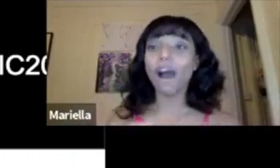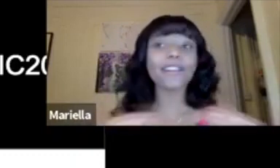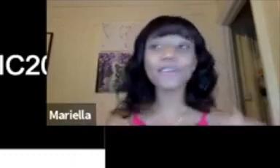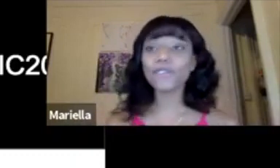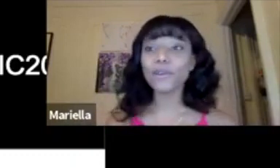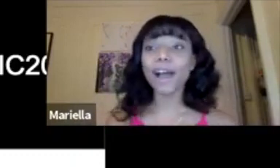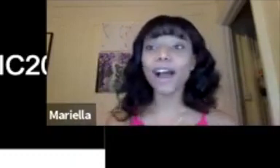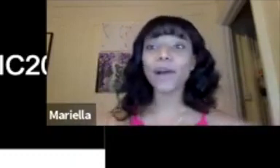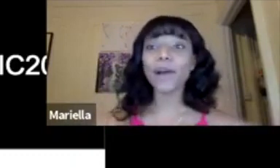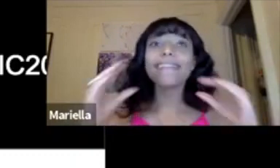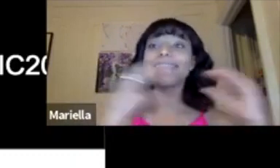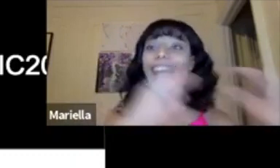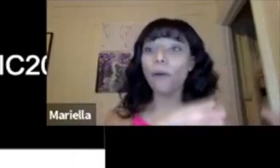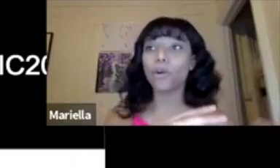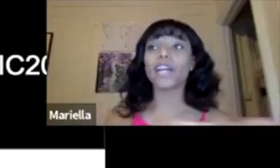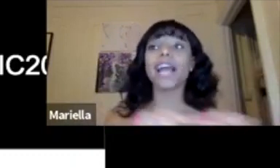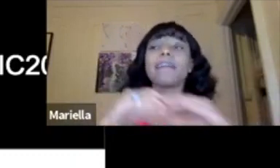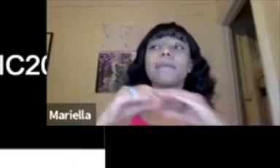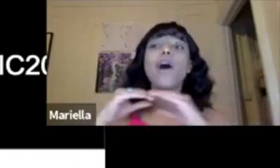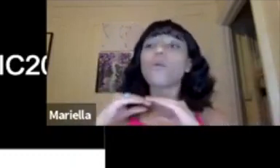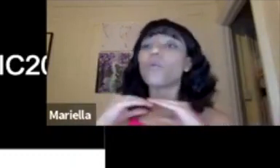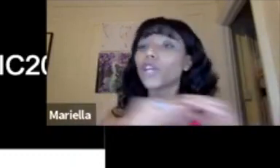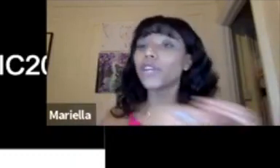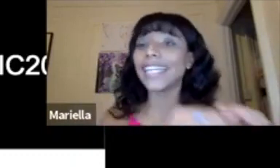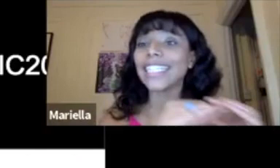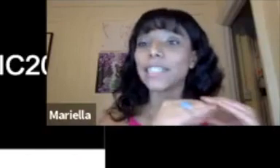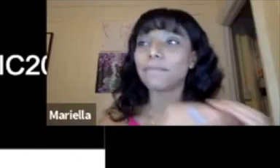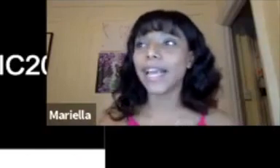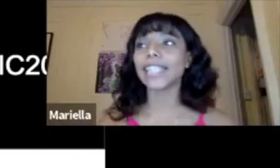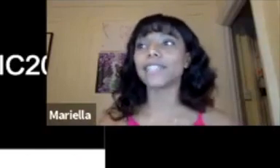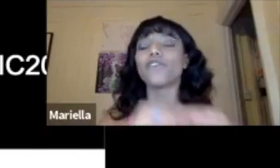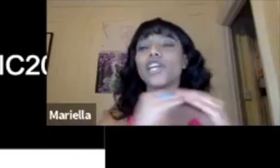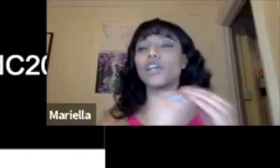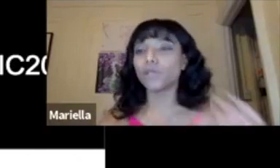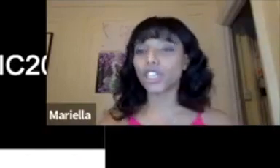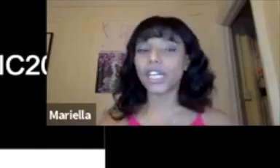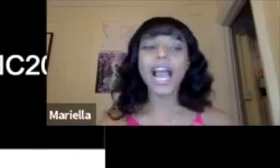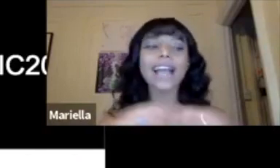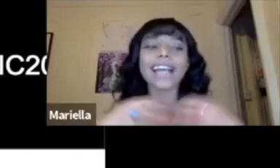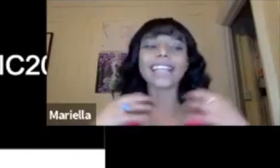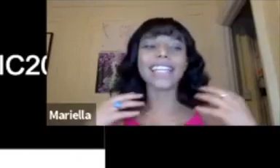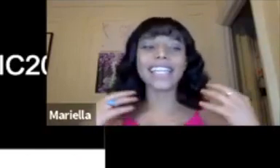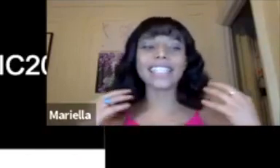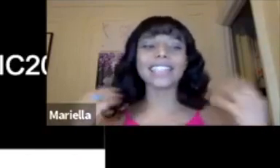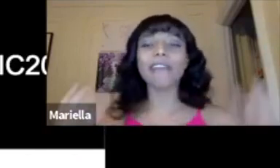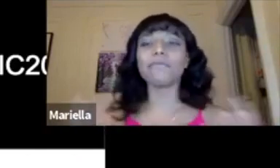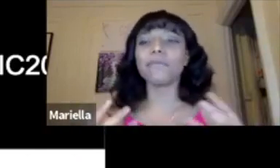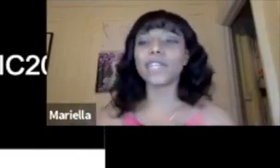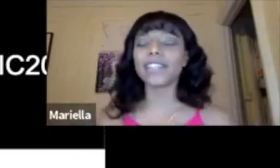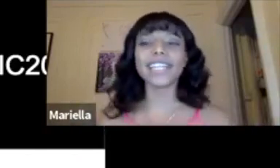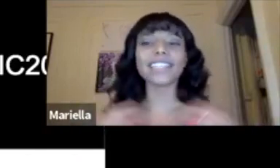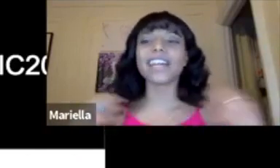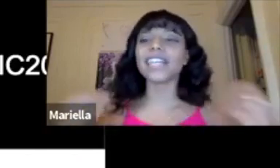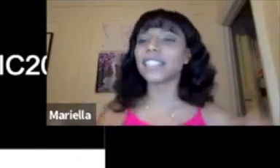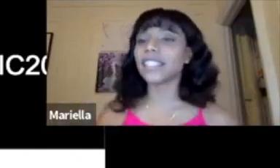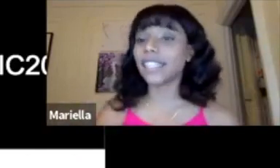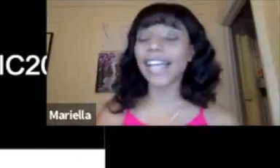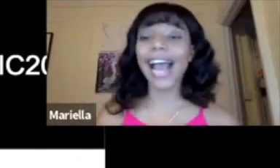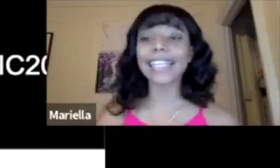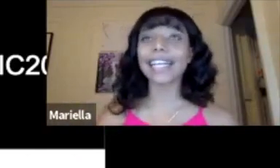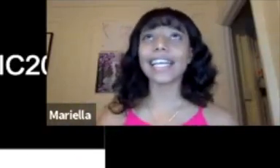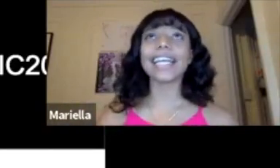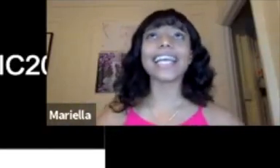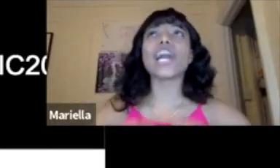to all of you about that work and about how we're creating space for inclusion. Catarina is the type of person that's